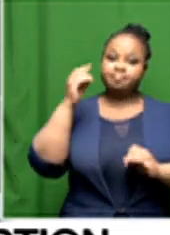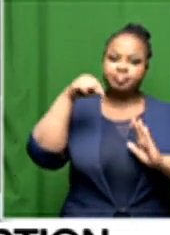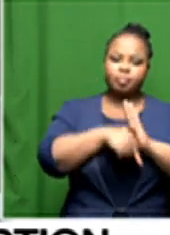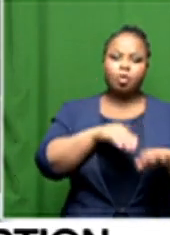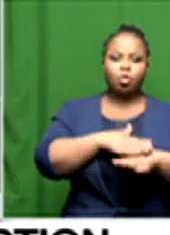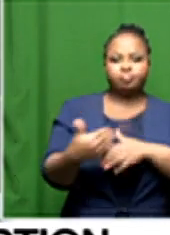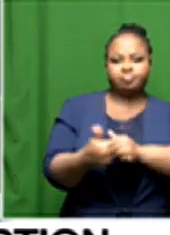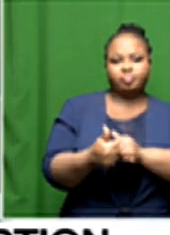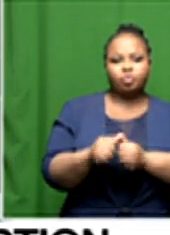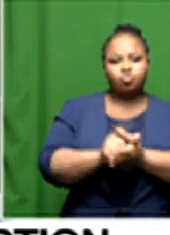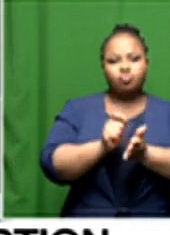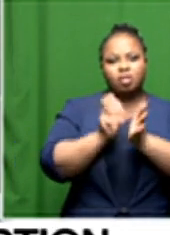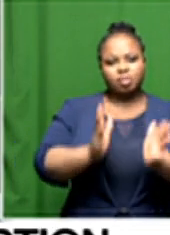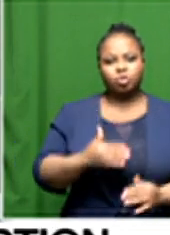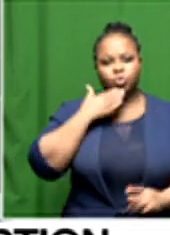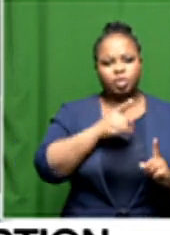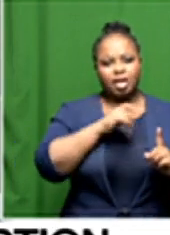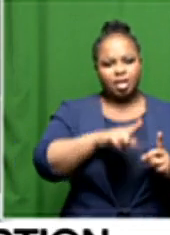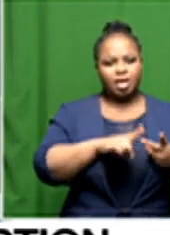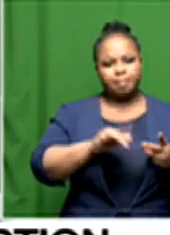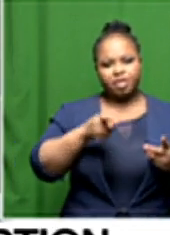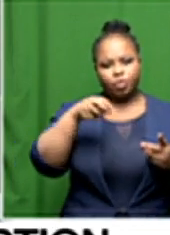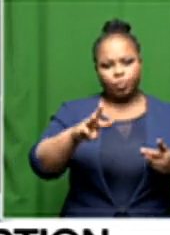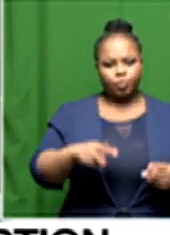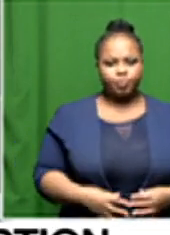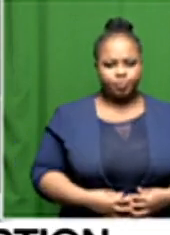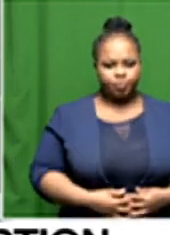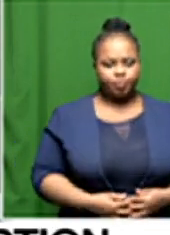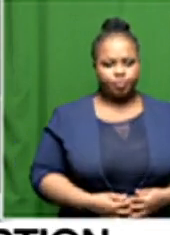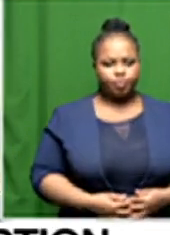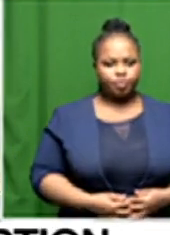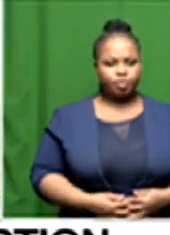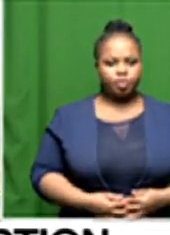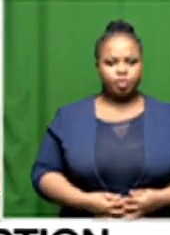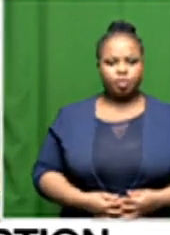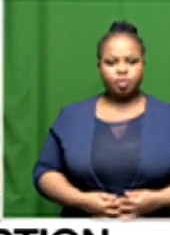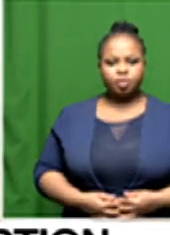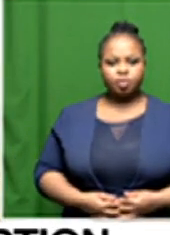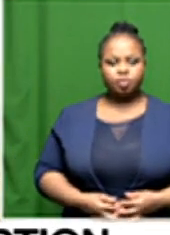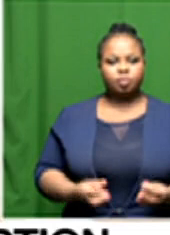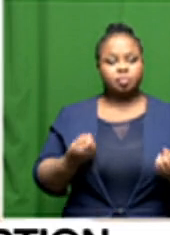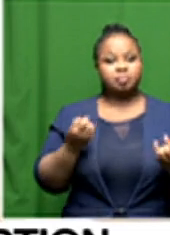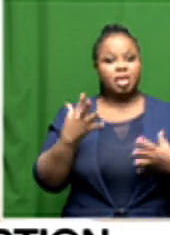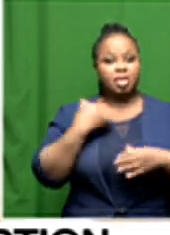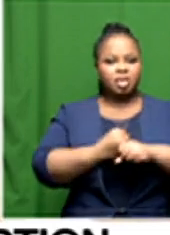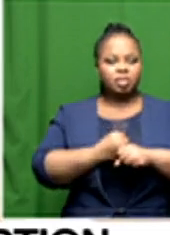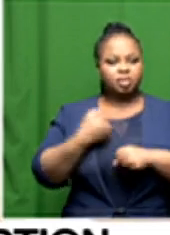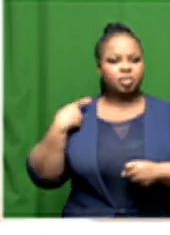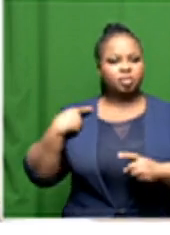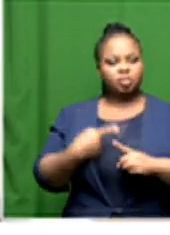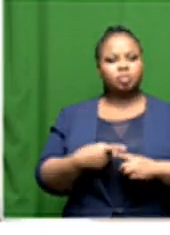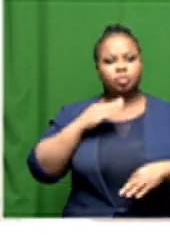to co-authors Nick Dall and Matthew Blackman. For many years, we've been talking